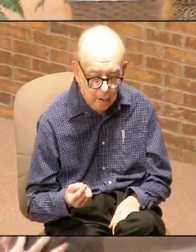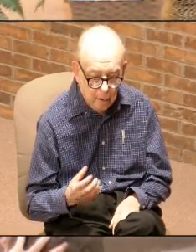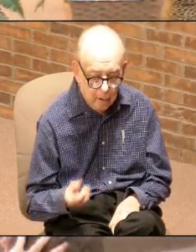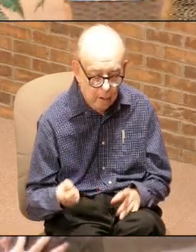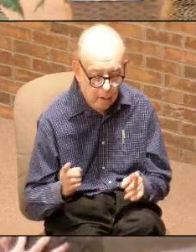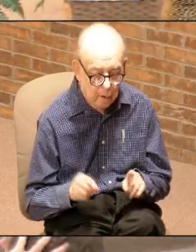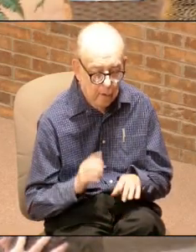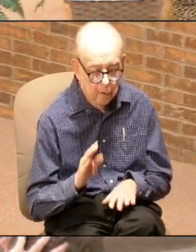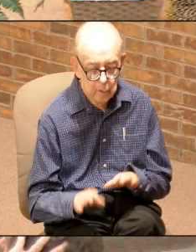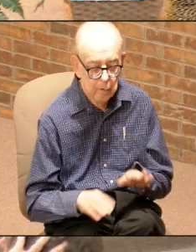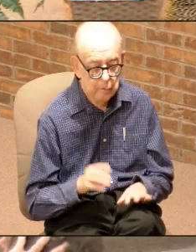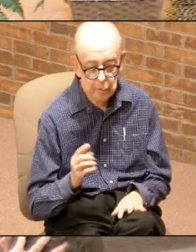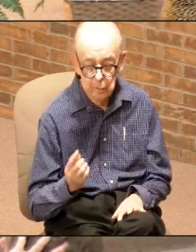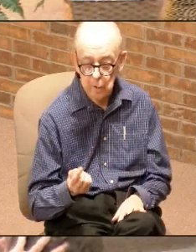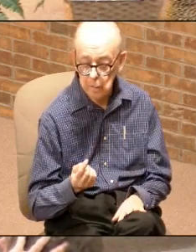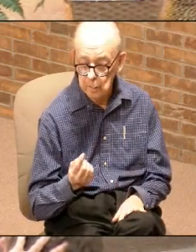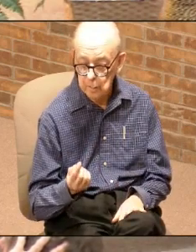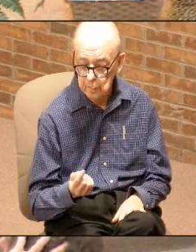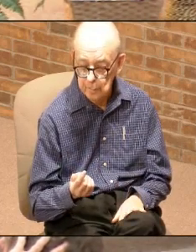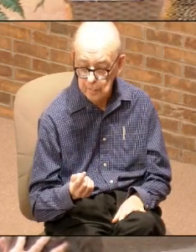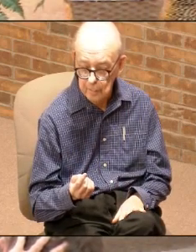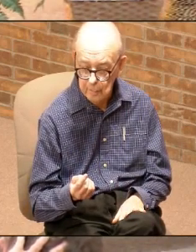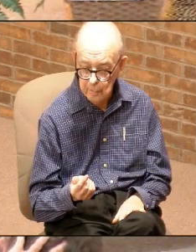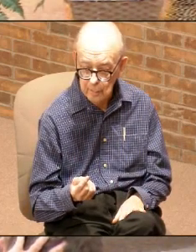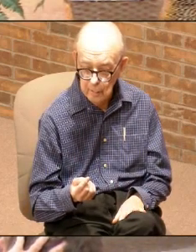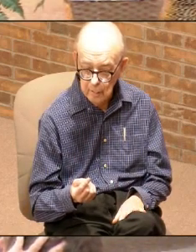And when you walk by yourself,